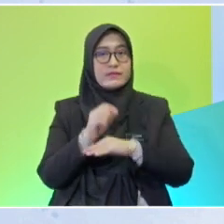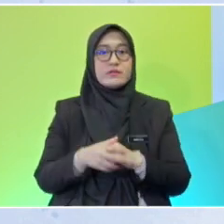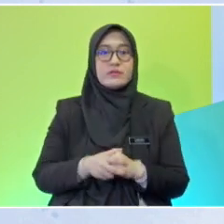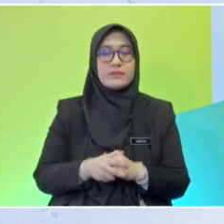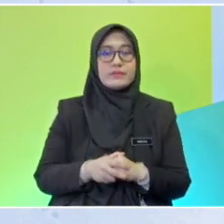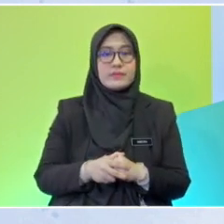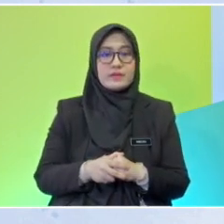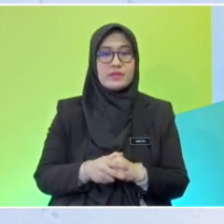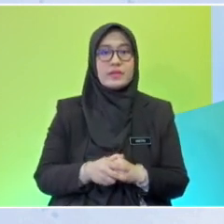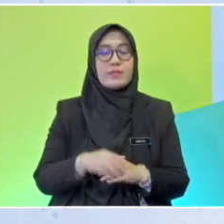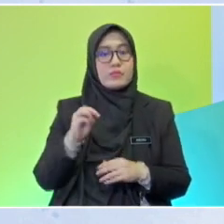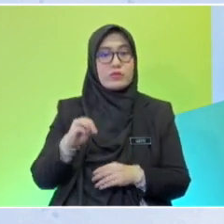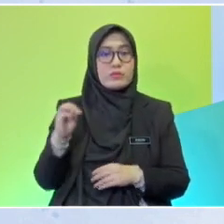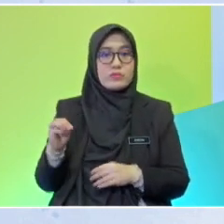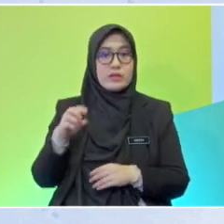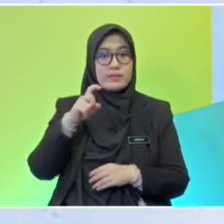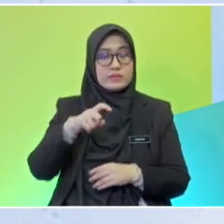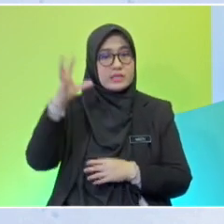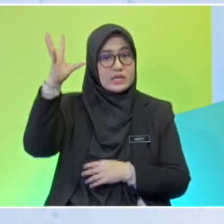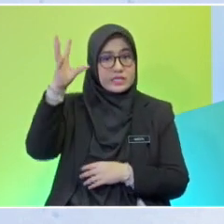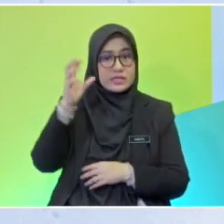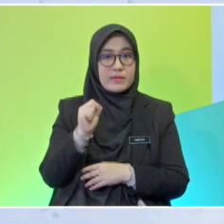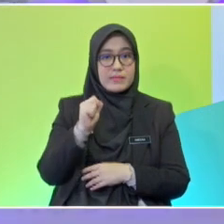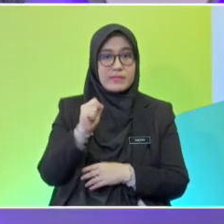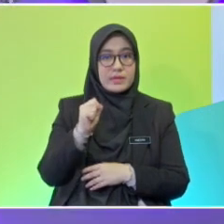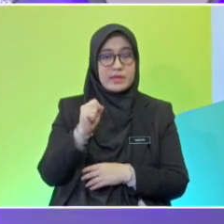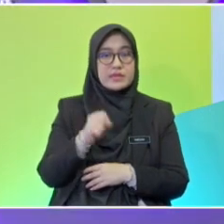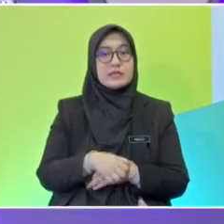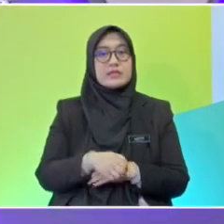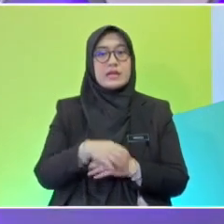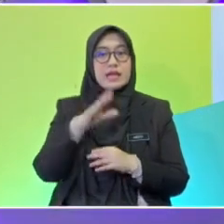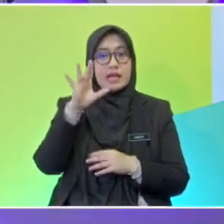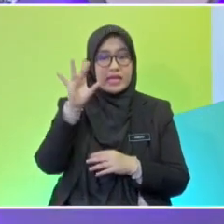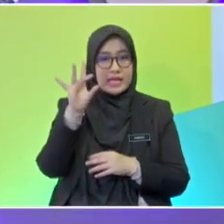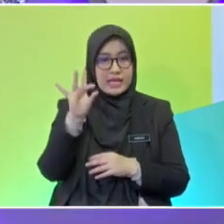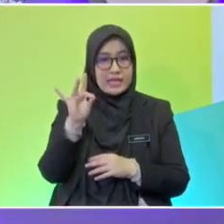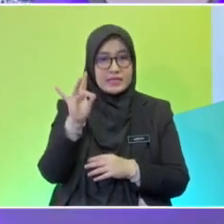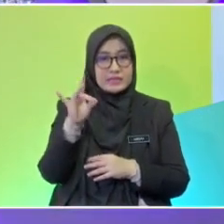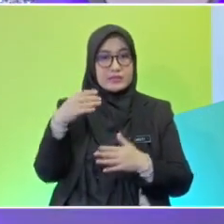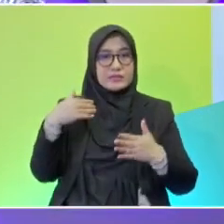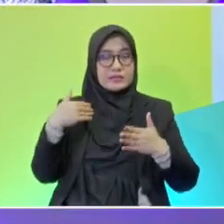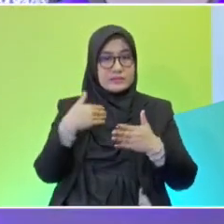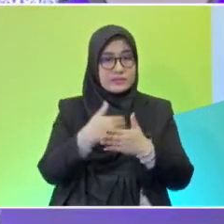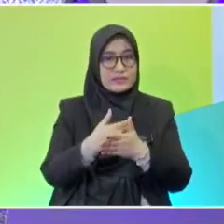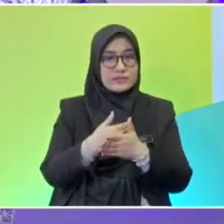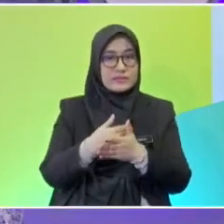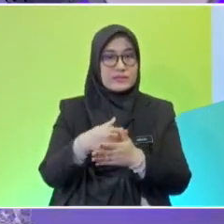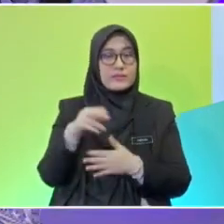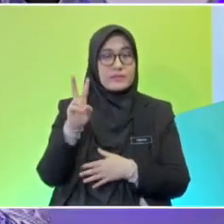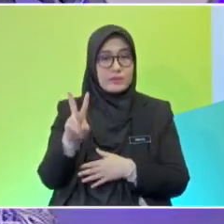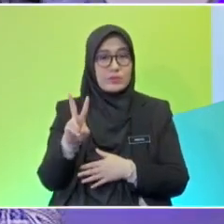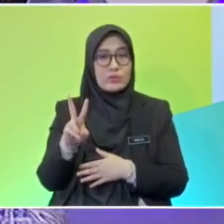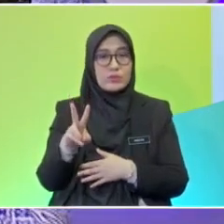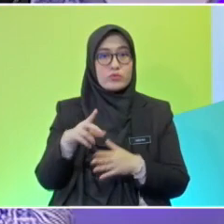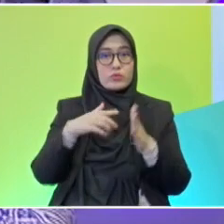expected to achieve at least an A2 level by the end of their year 6 education. All right, so I've